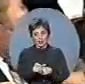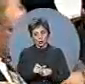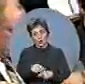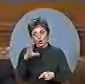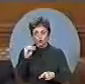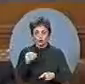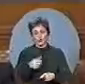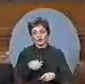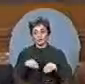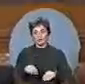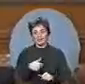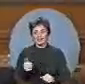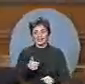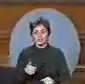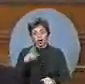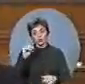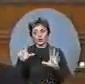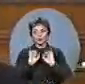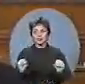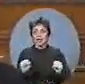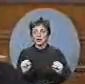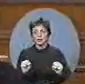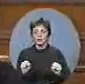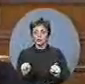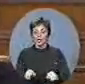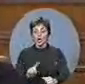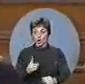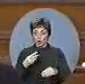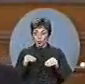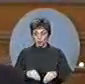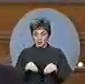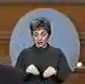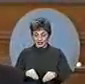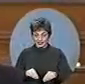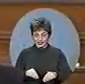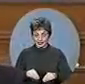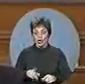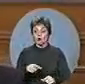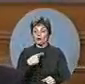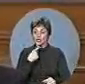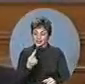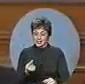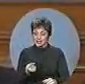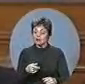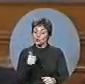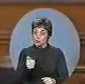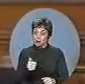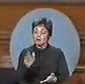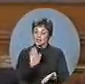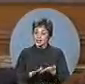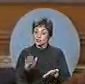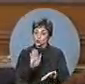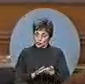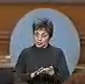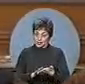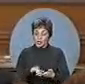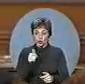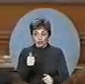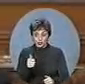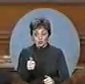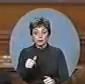that we were there to prevent him from saying it, Mr. Minister of Transport. Mr. Speaker, will the Prime Minister